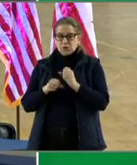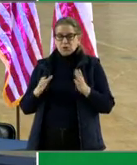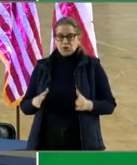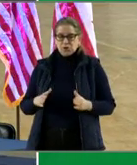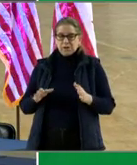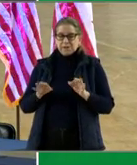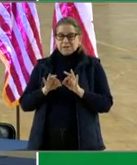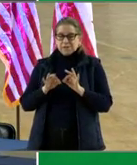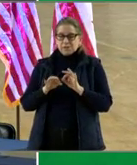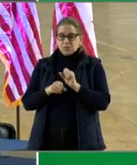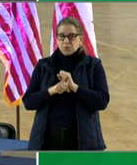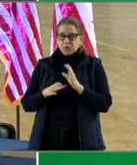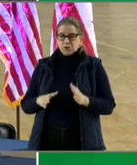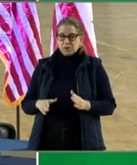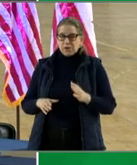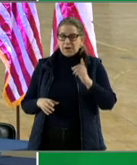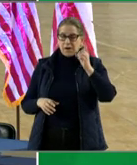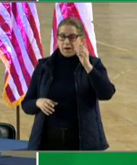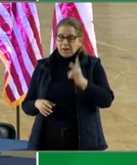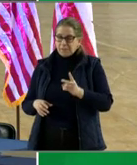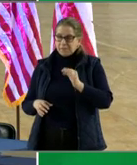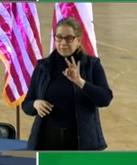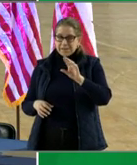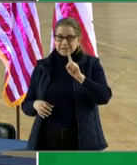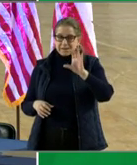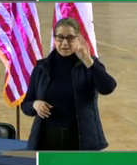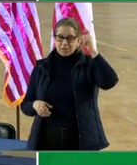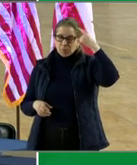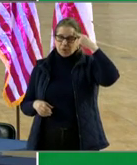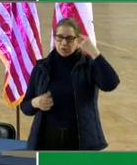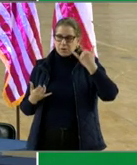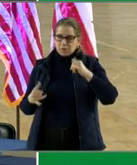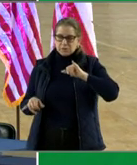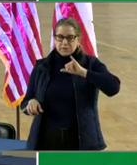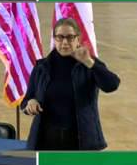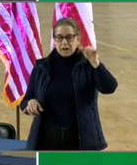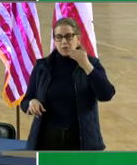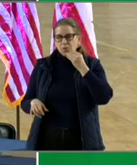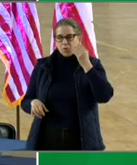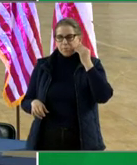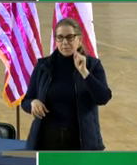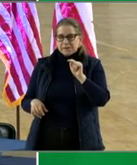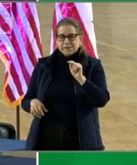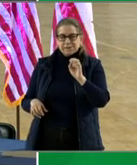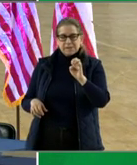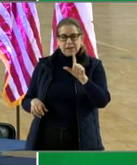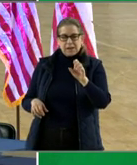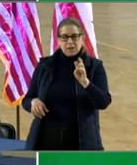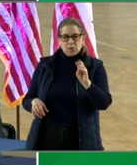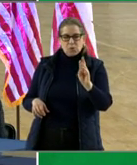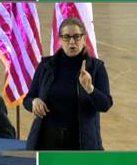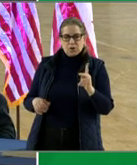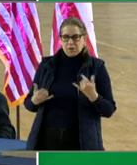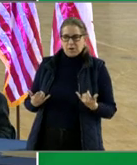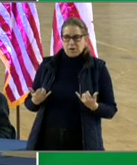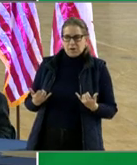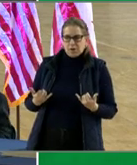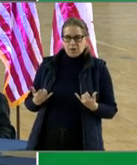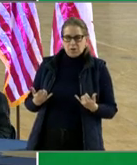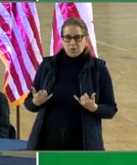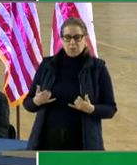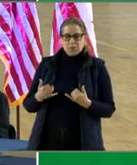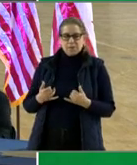our employees are doing their jobs at home. And another very critical group has